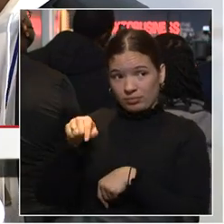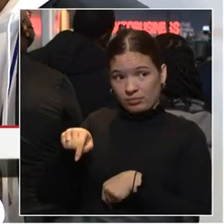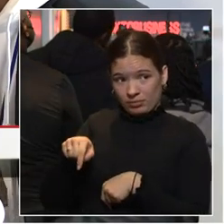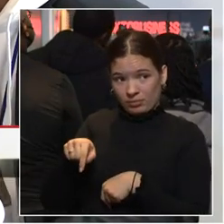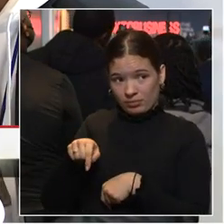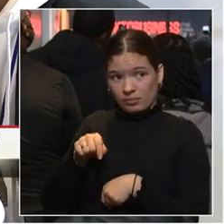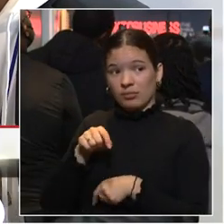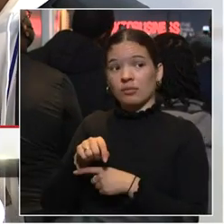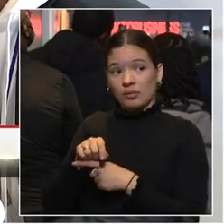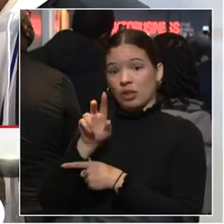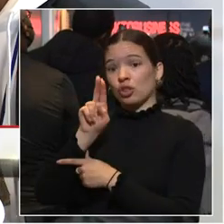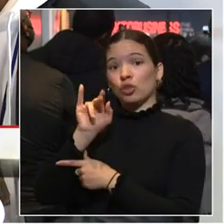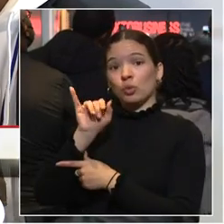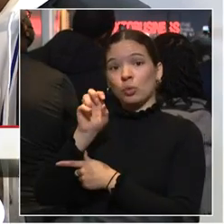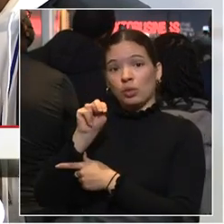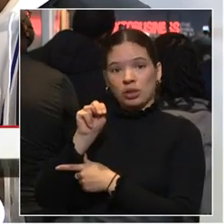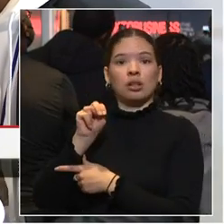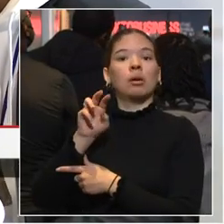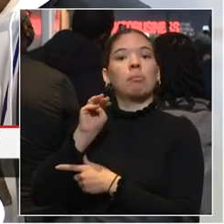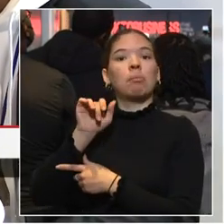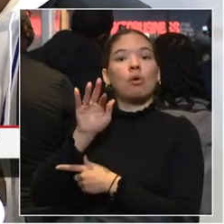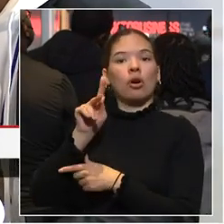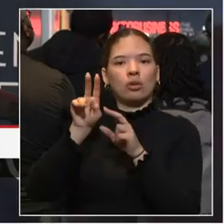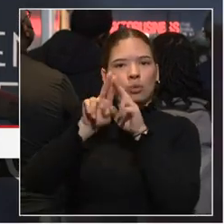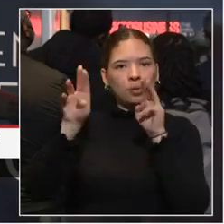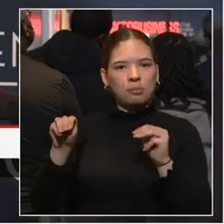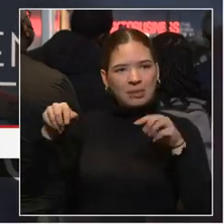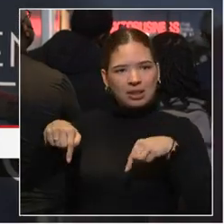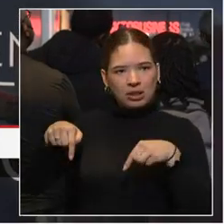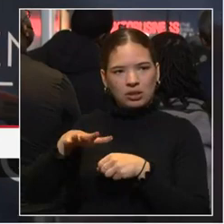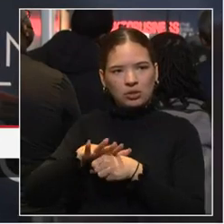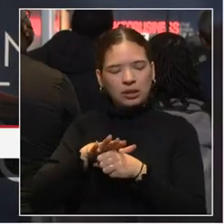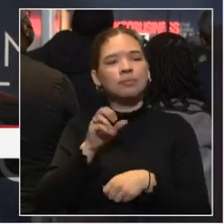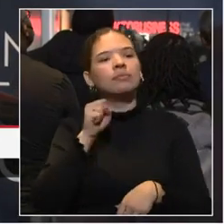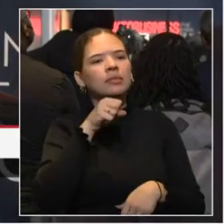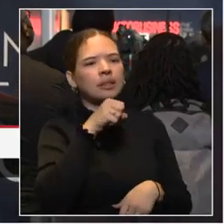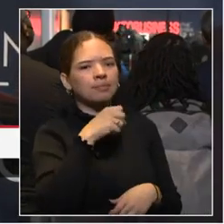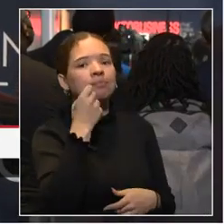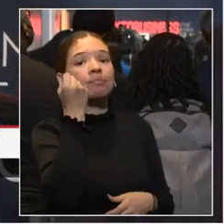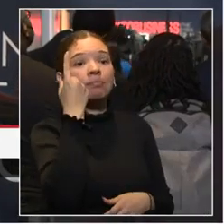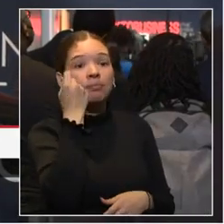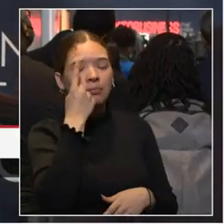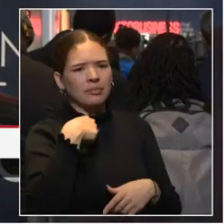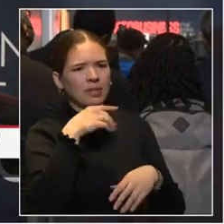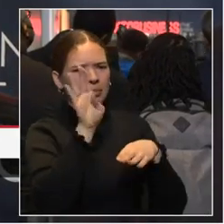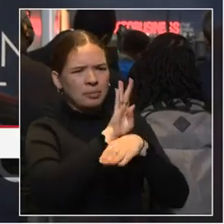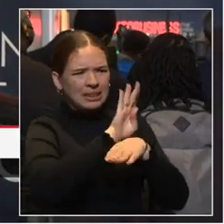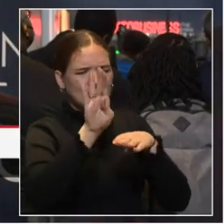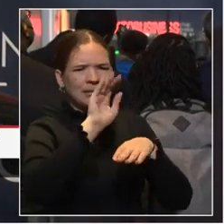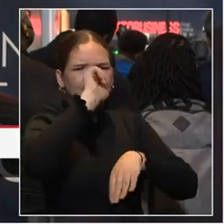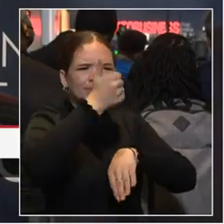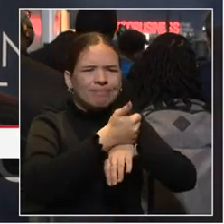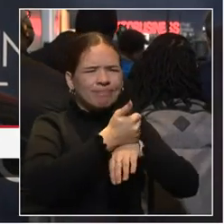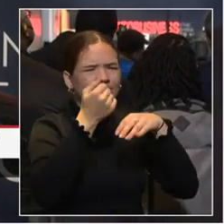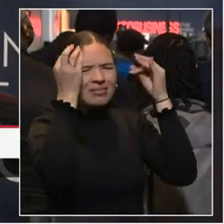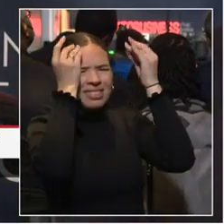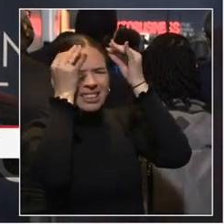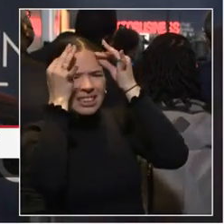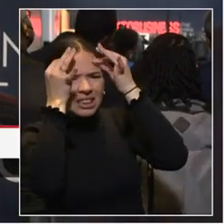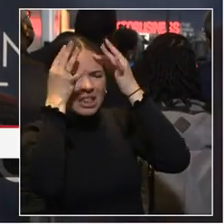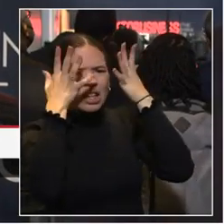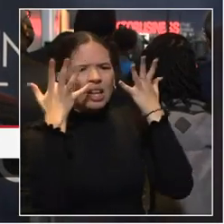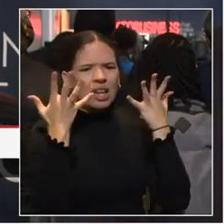So, coming up with the business idea was really started with that idea of,